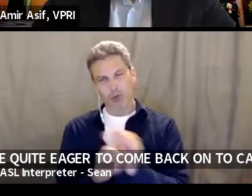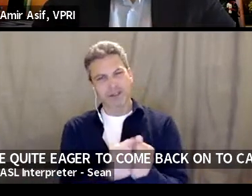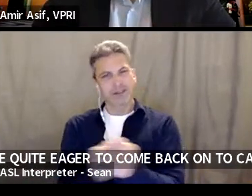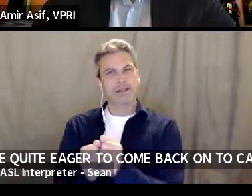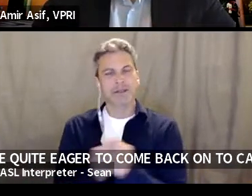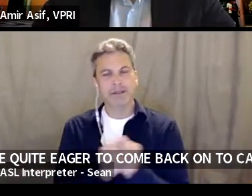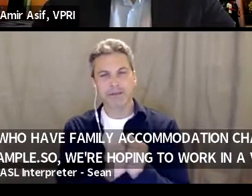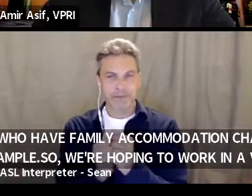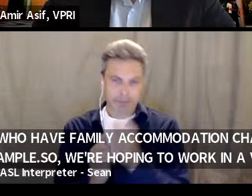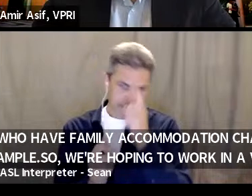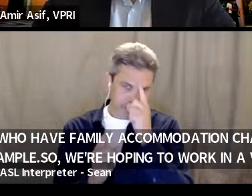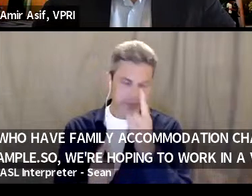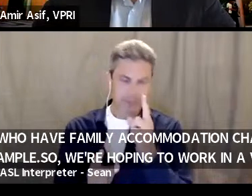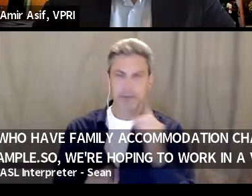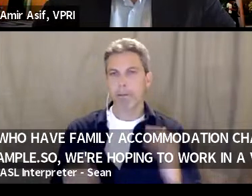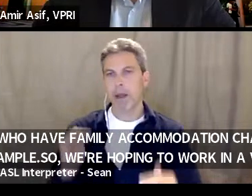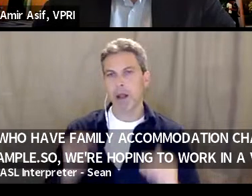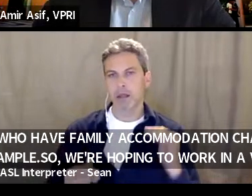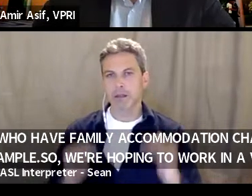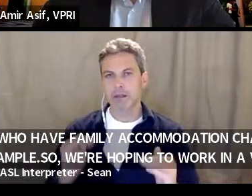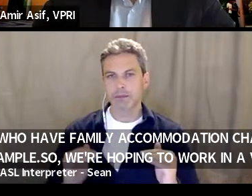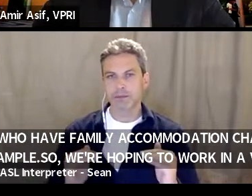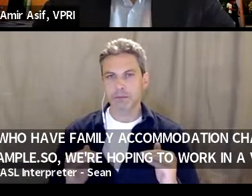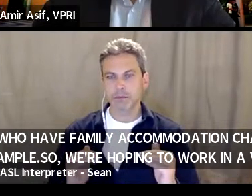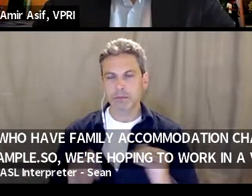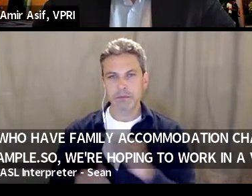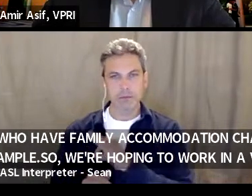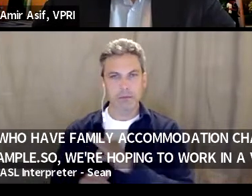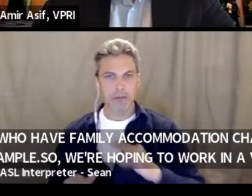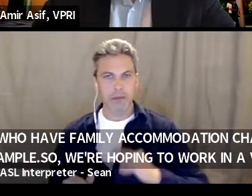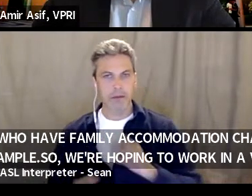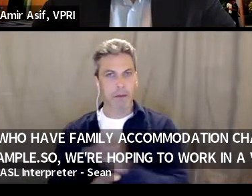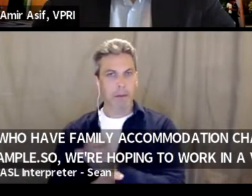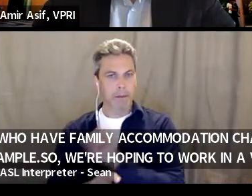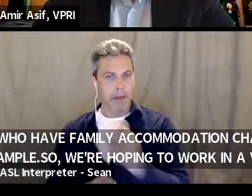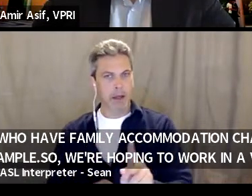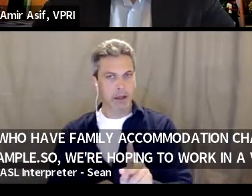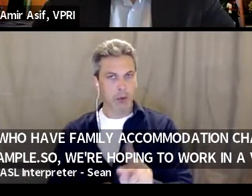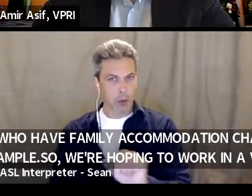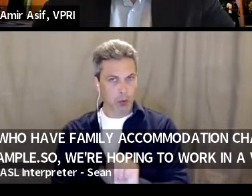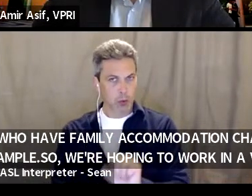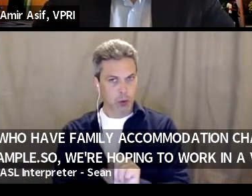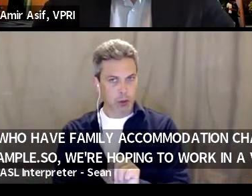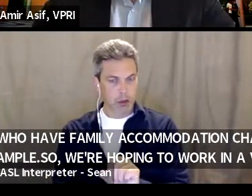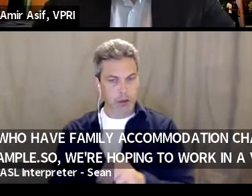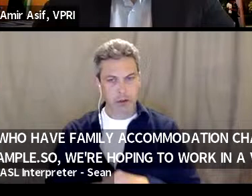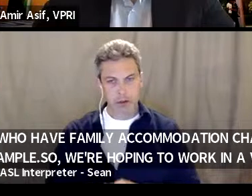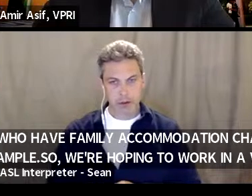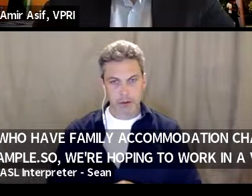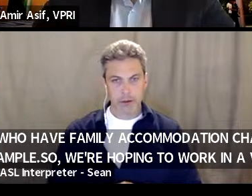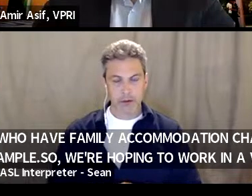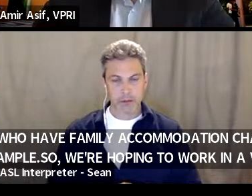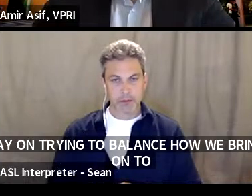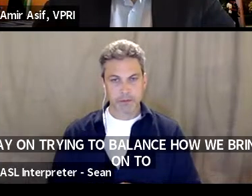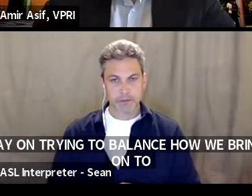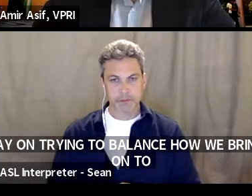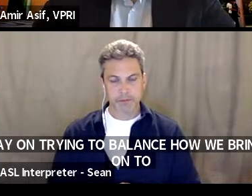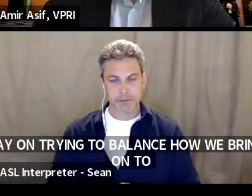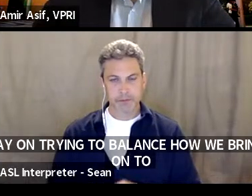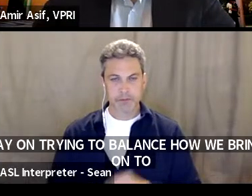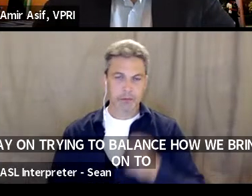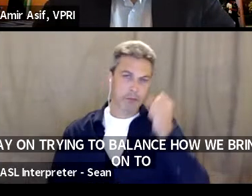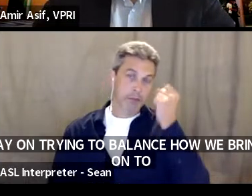balance how we bring staff back onto campus. But of course, if there were staff who had